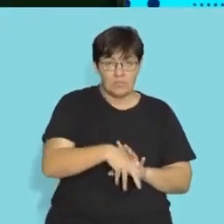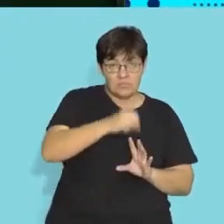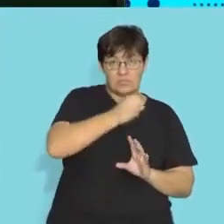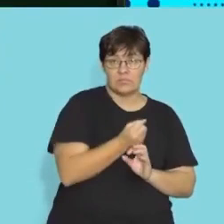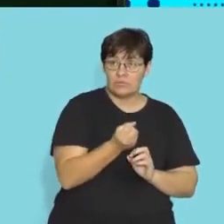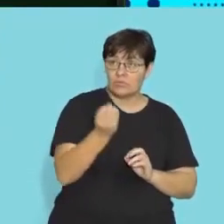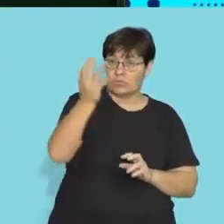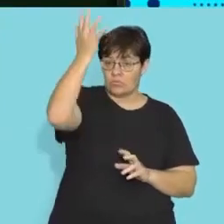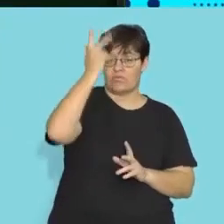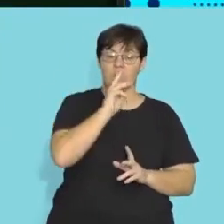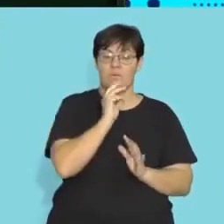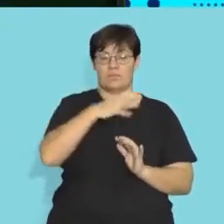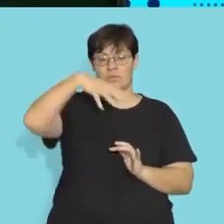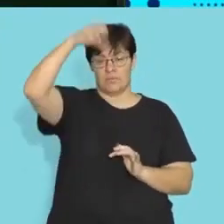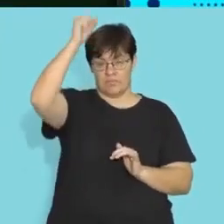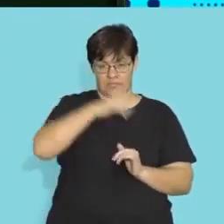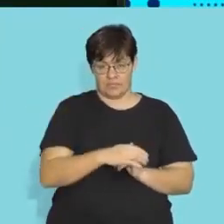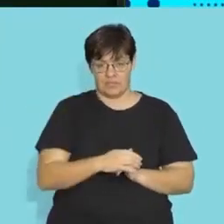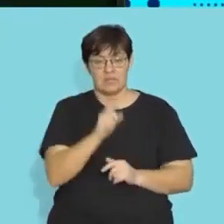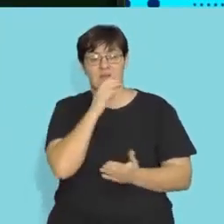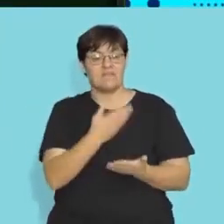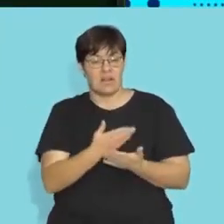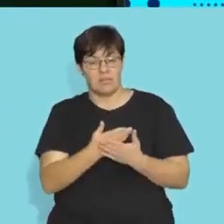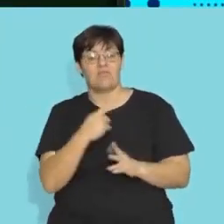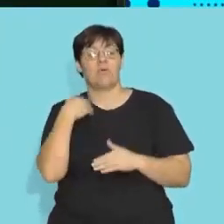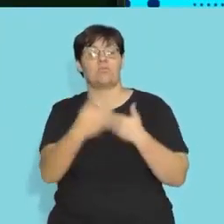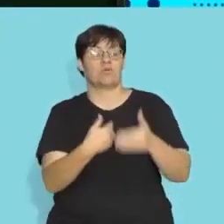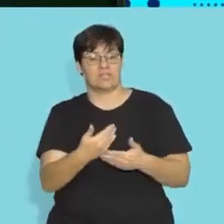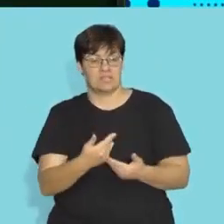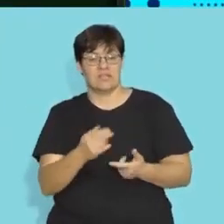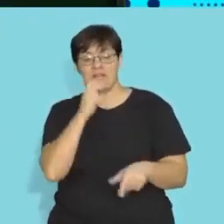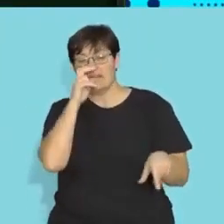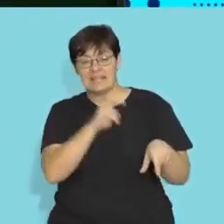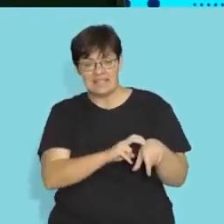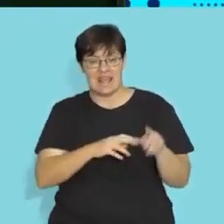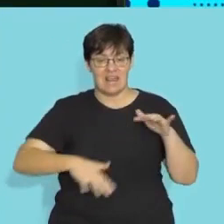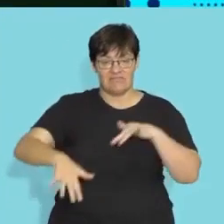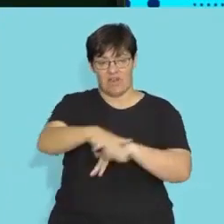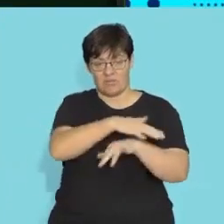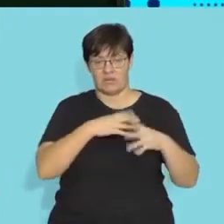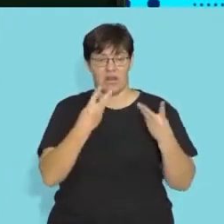through transpiration and losing that into the atmosphere. This makes that water available for